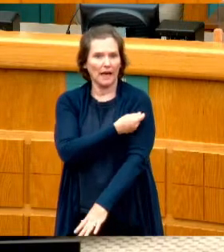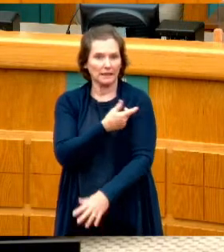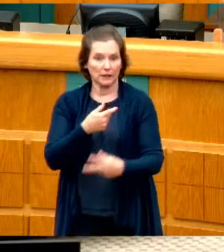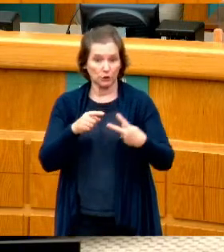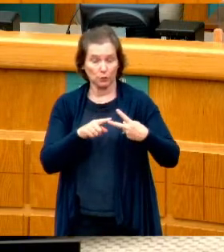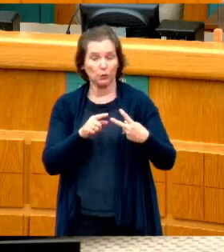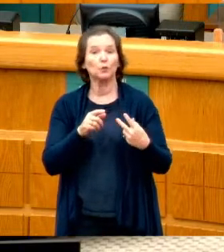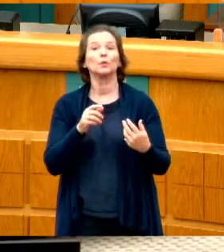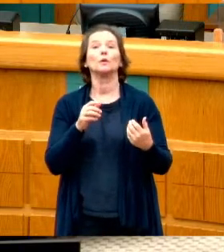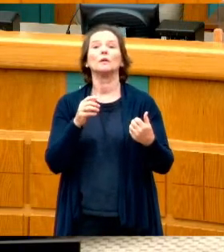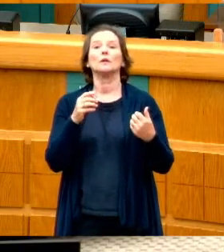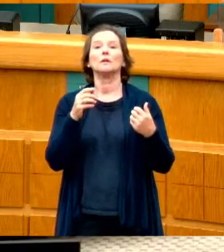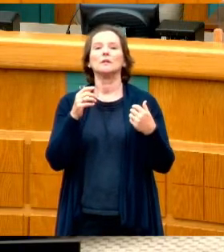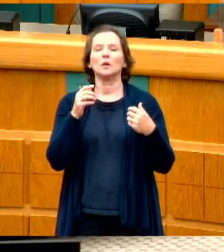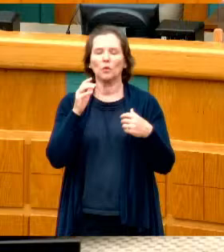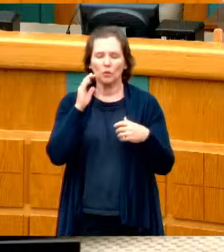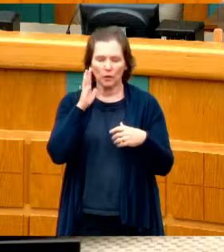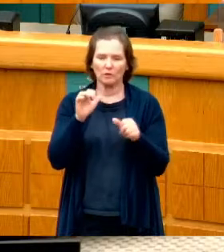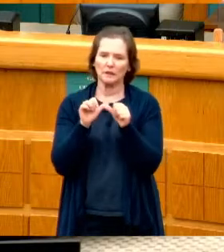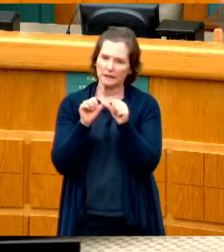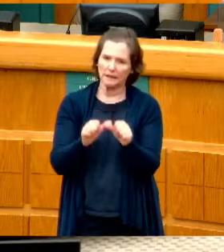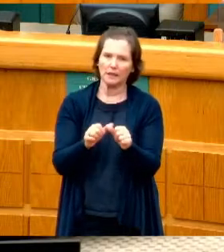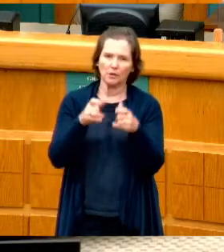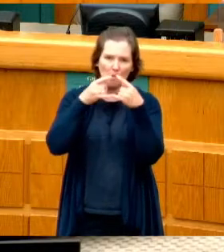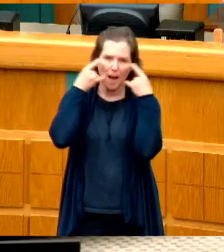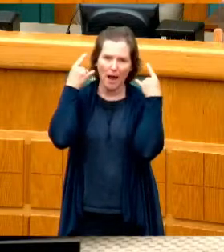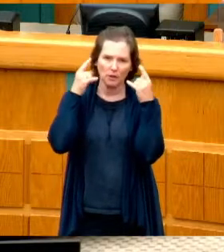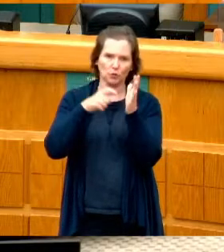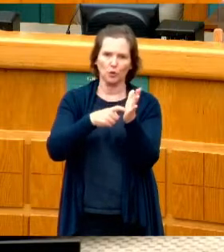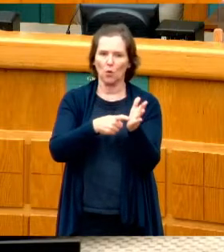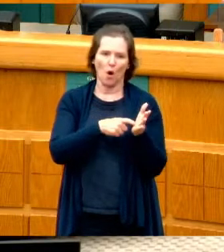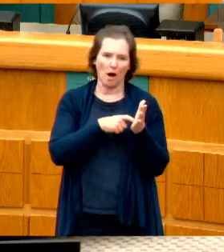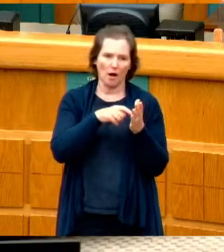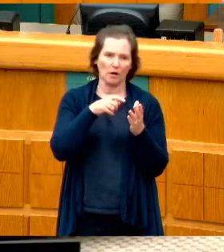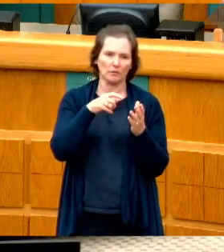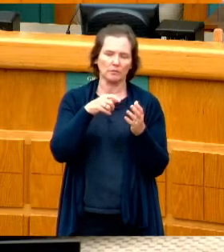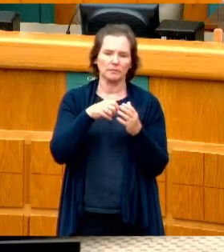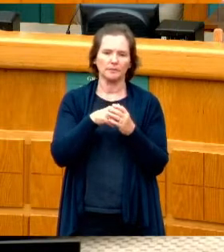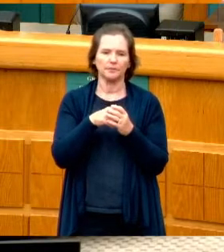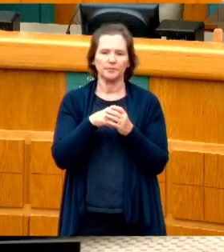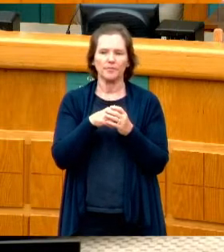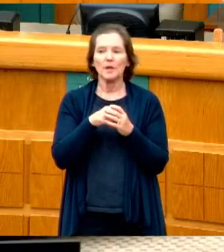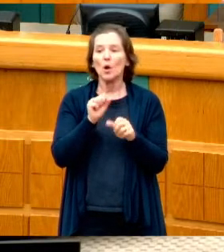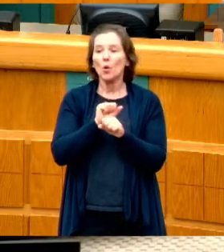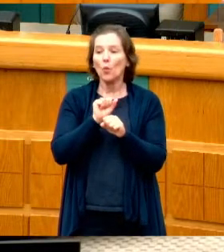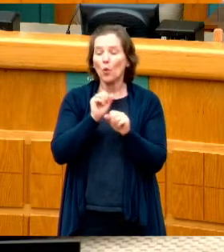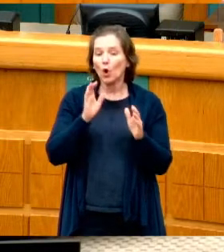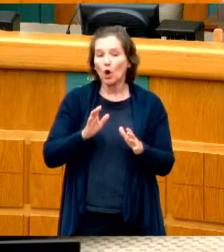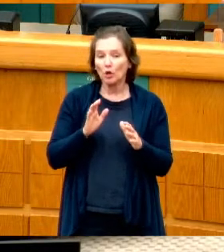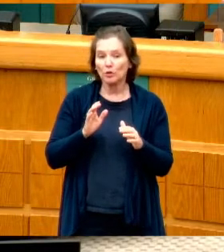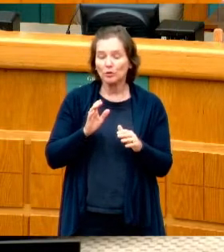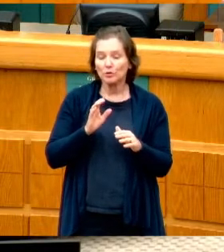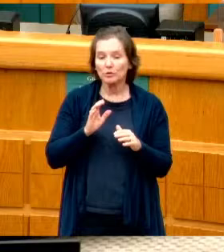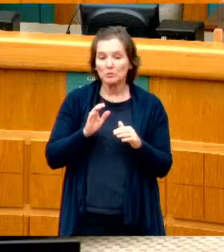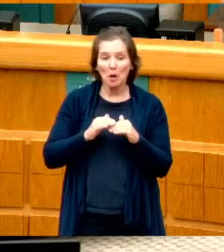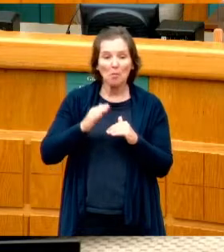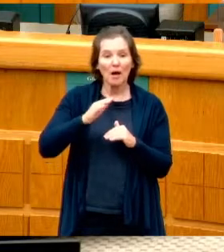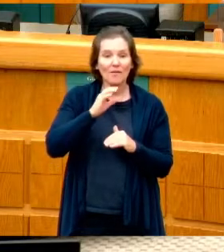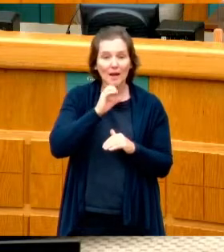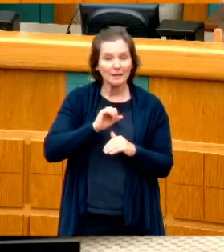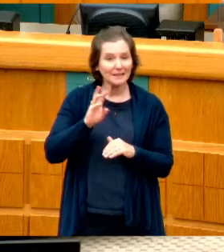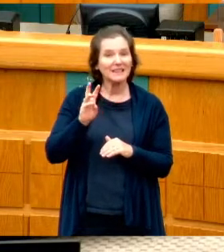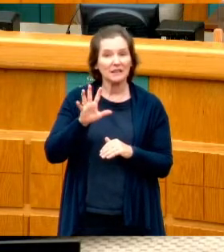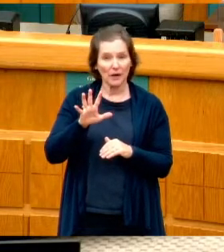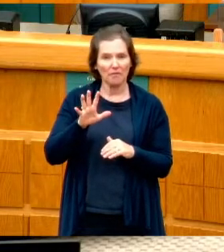Some city employees, our first responders, our employees that are over 65 and others have been